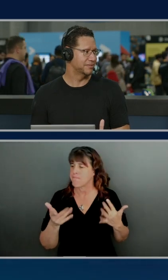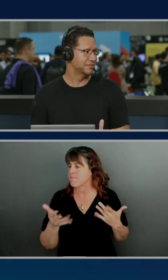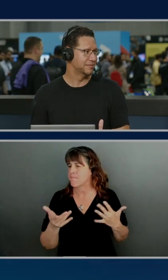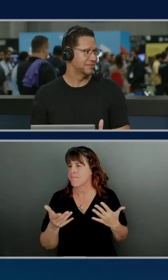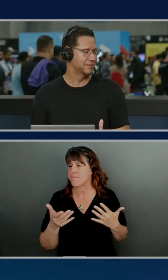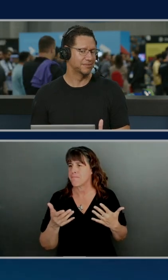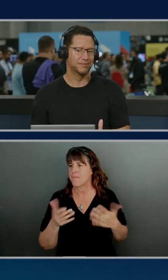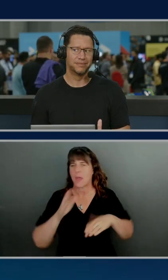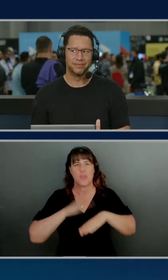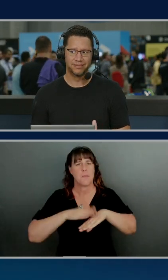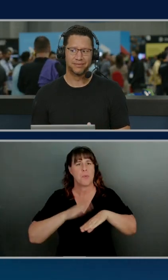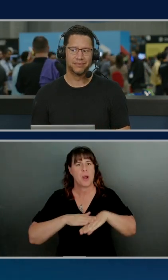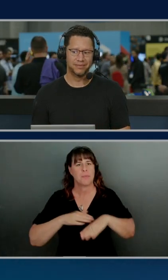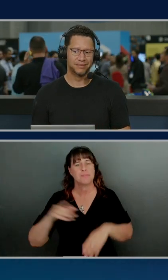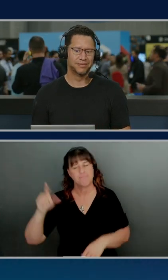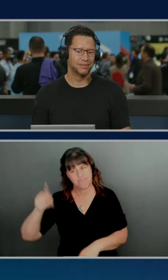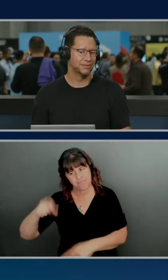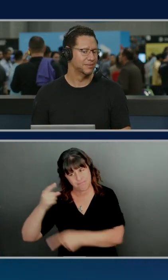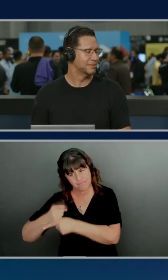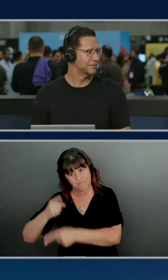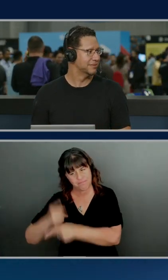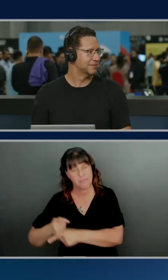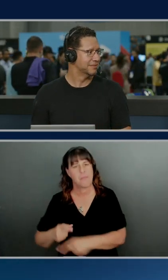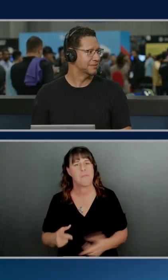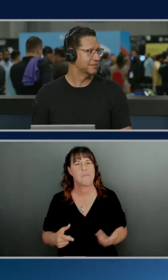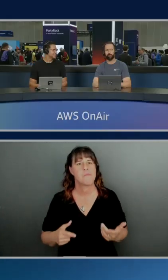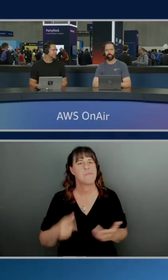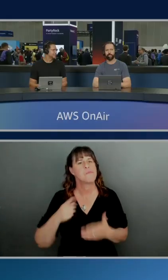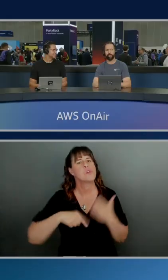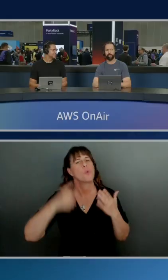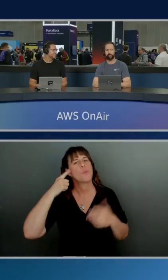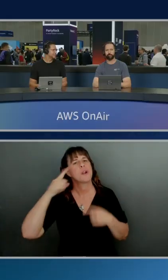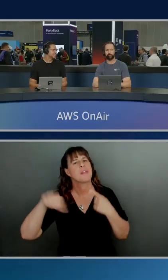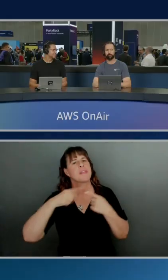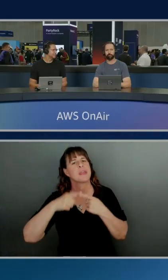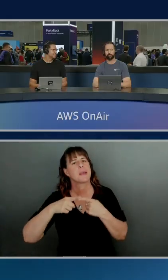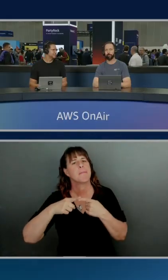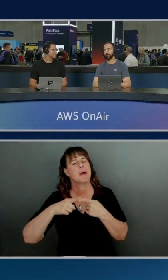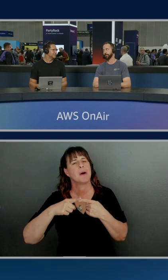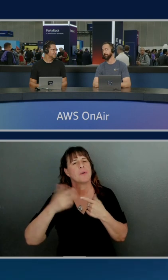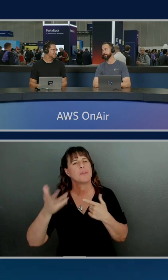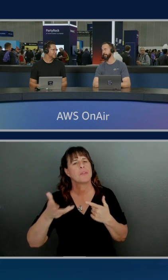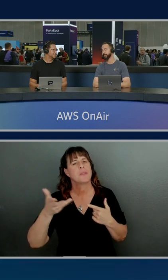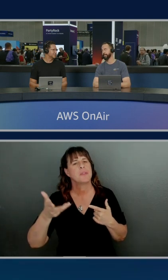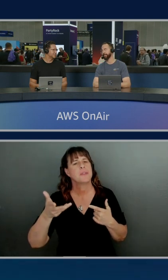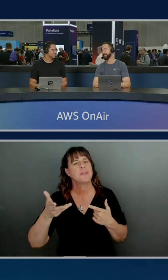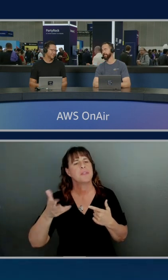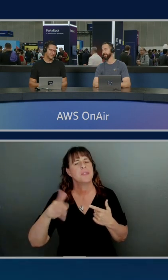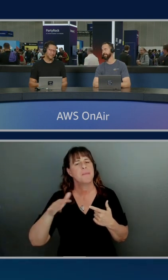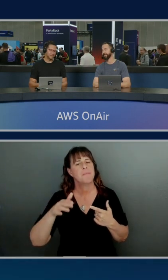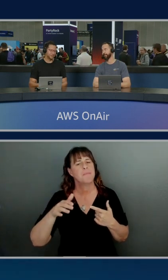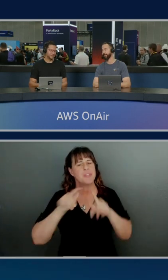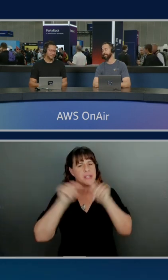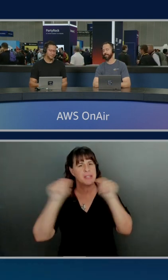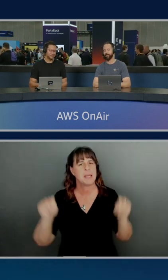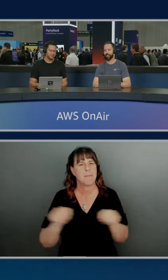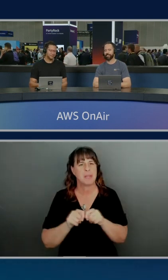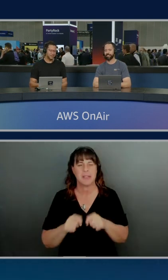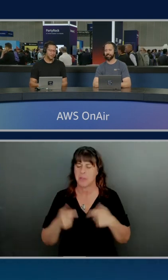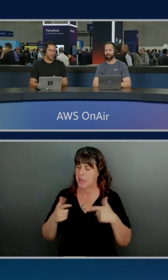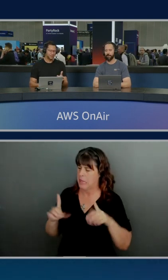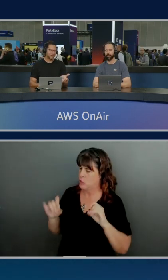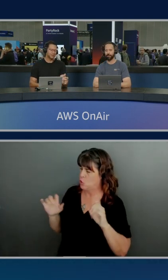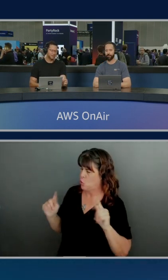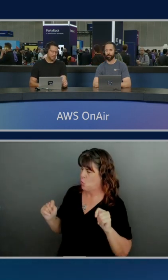prompt. Exactly. What do you think about breaking into the some of those templates Let's do that it. we were looking at earlier?